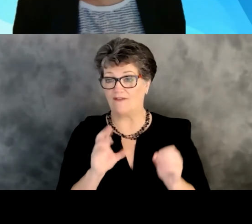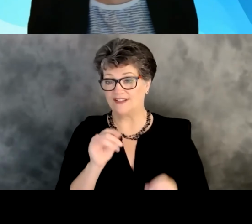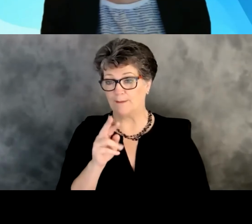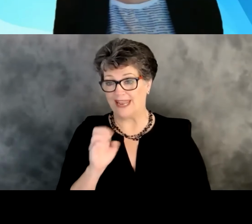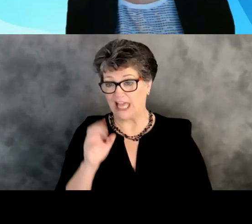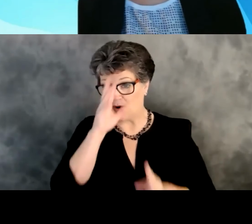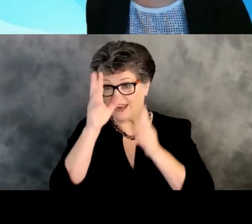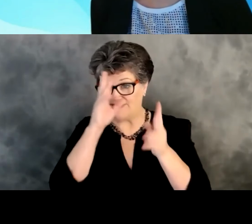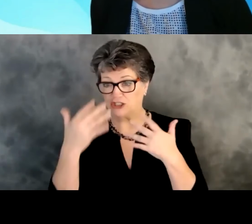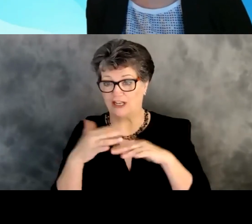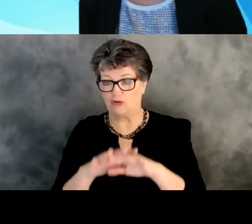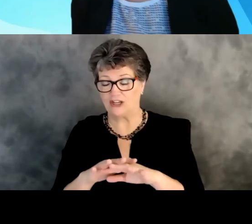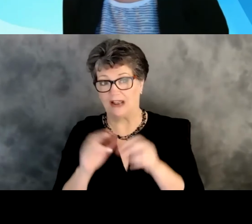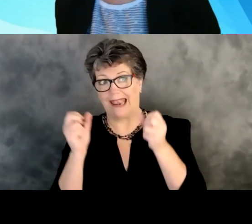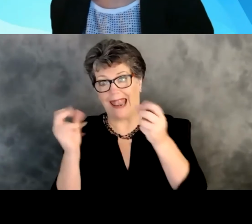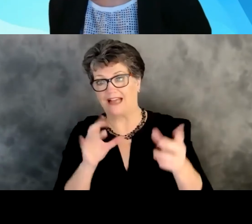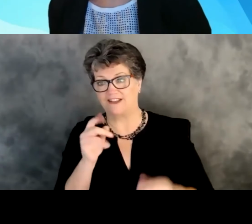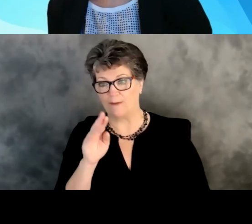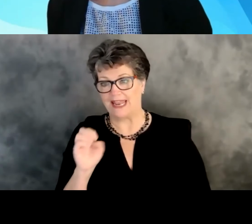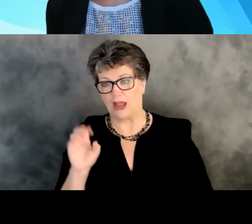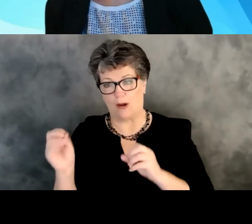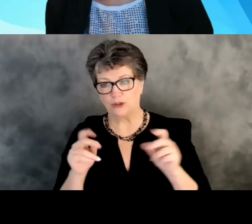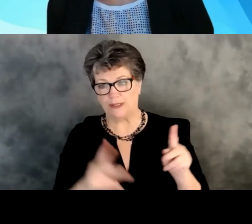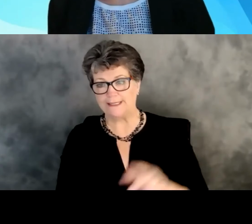Innovation Integration. So lots of Medicare opportunity.